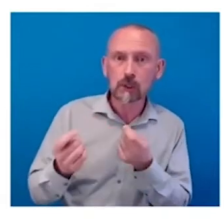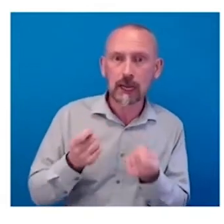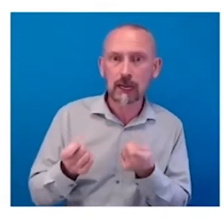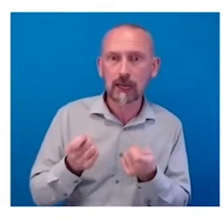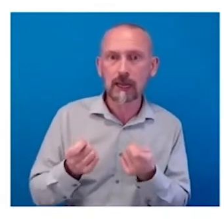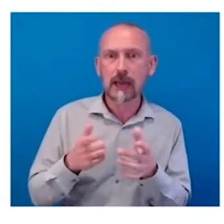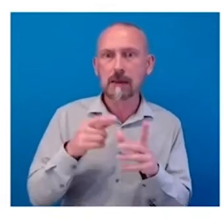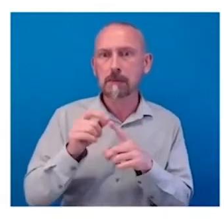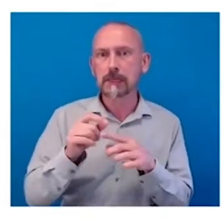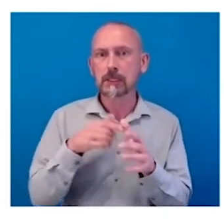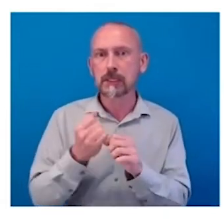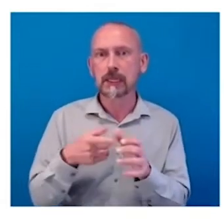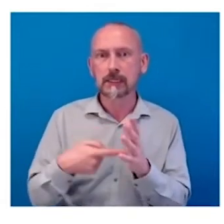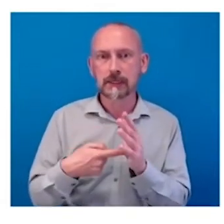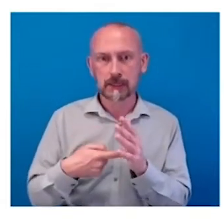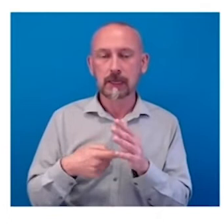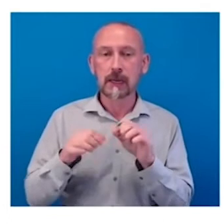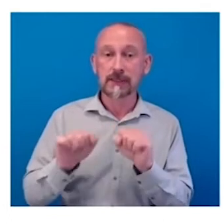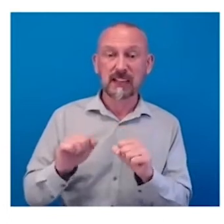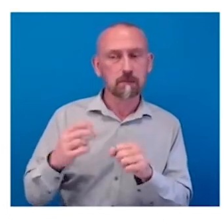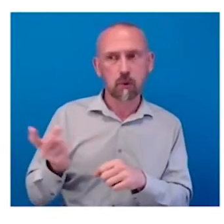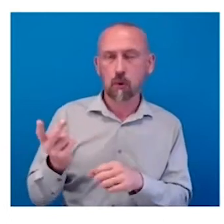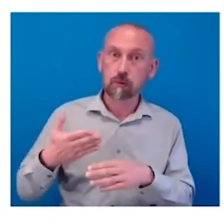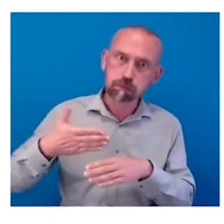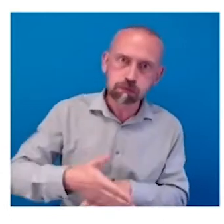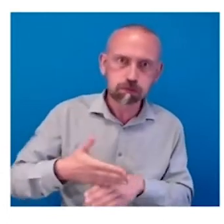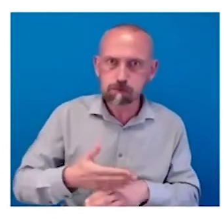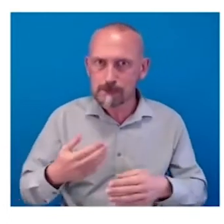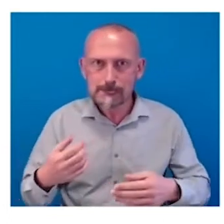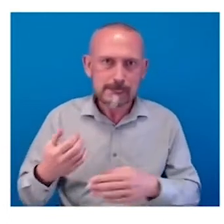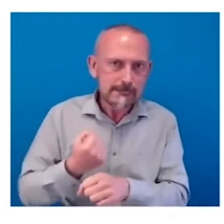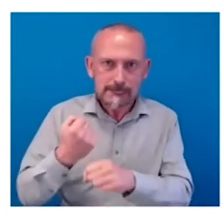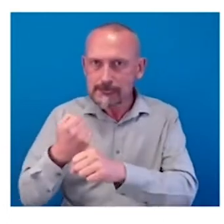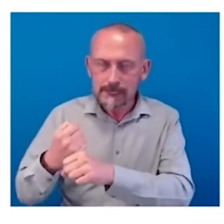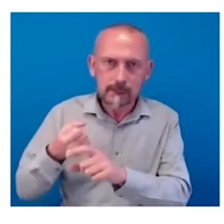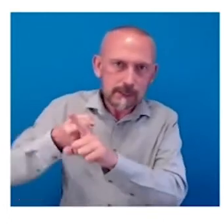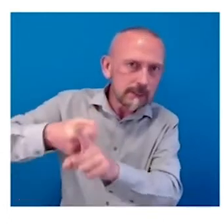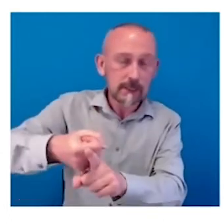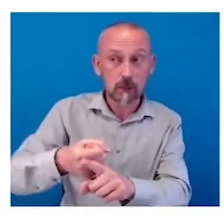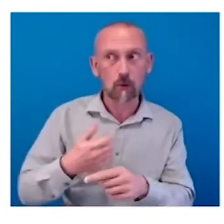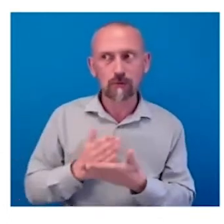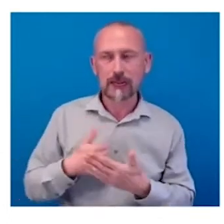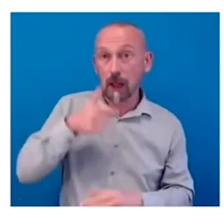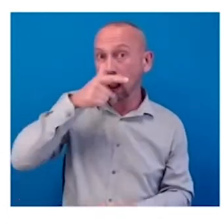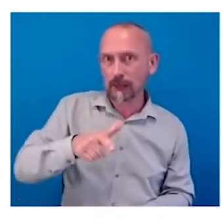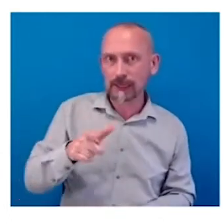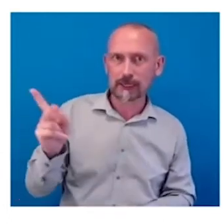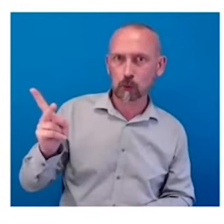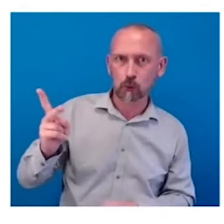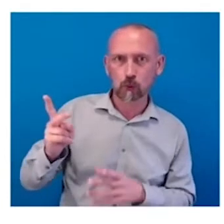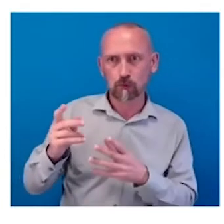incredibly involved and fabulously hardworking. So we're really grateful to have them aboard. And